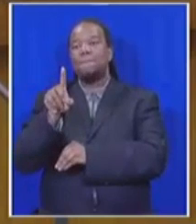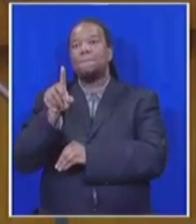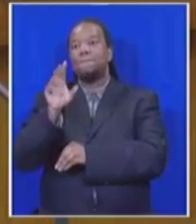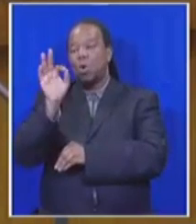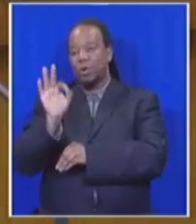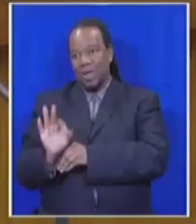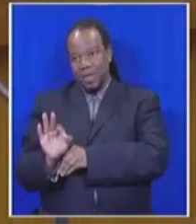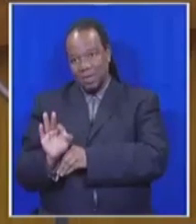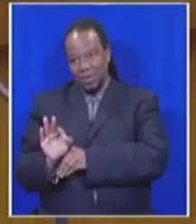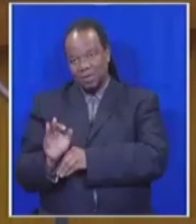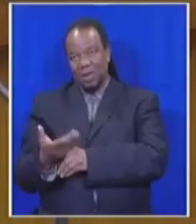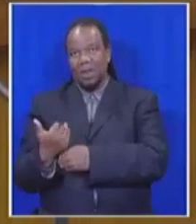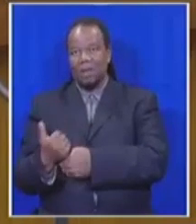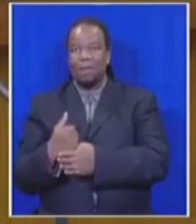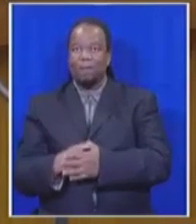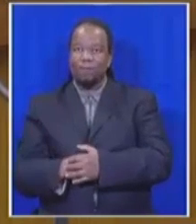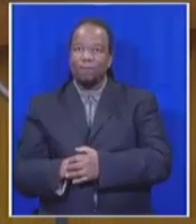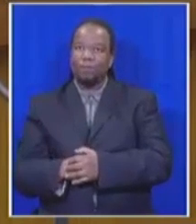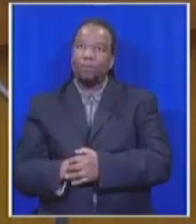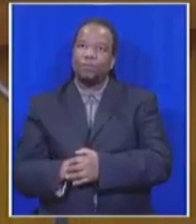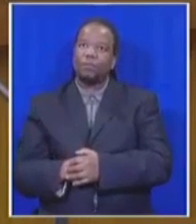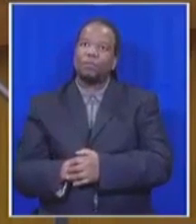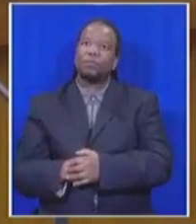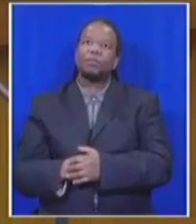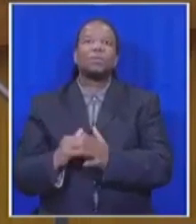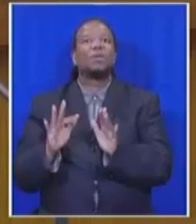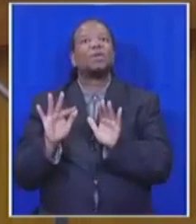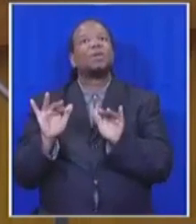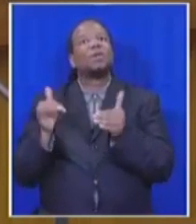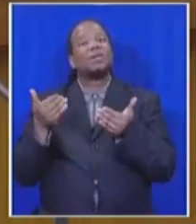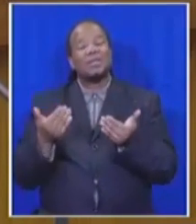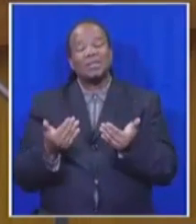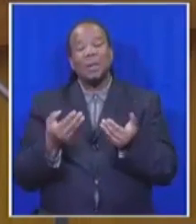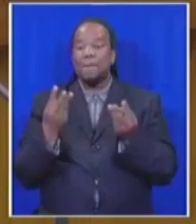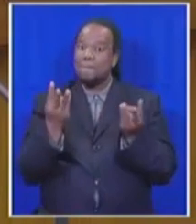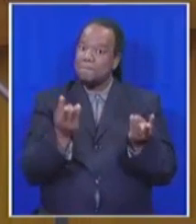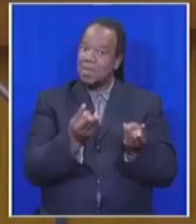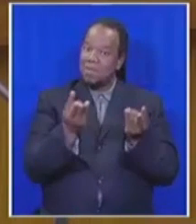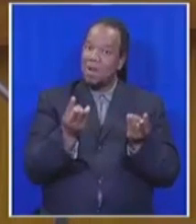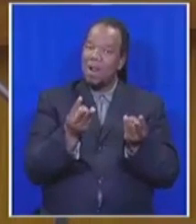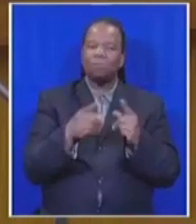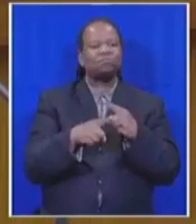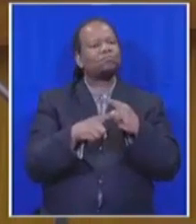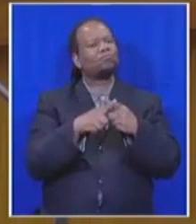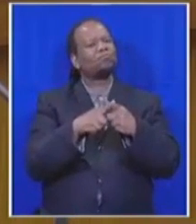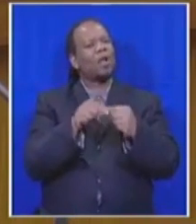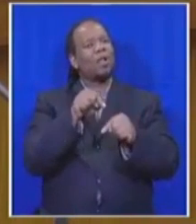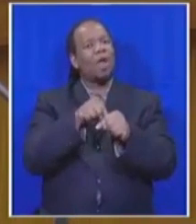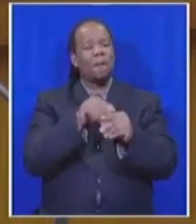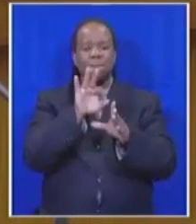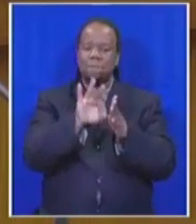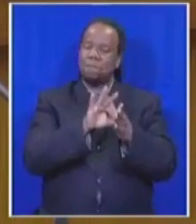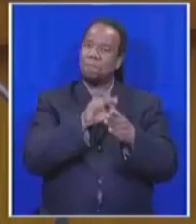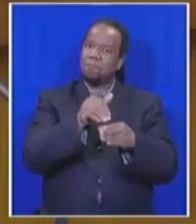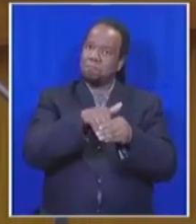of the total wards. The positive attitude of our people during elections makes it clear that the